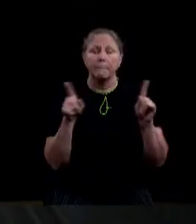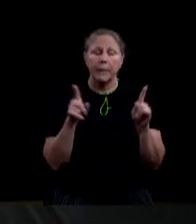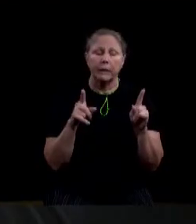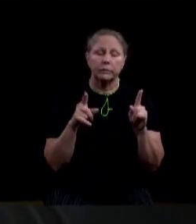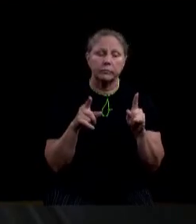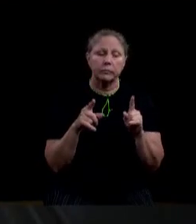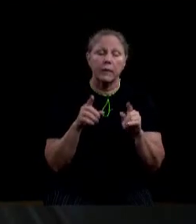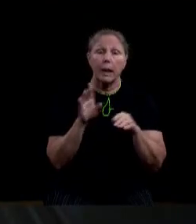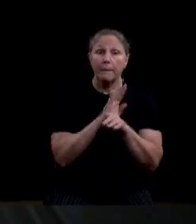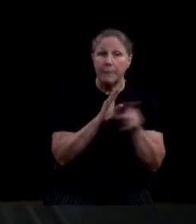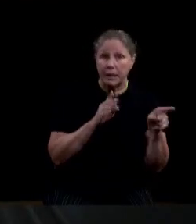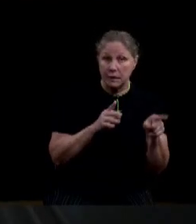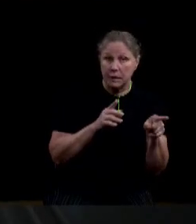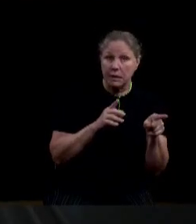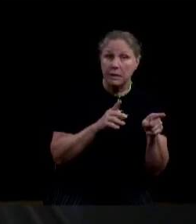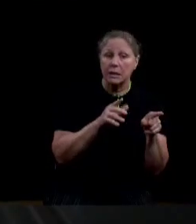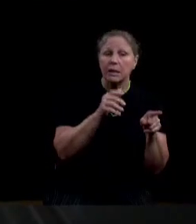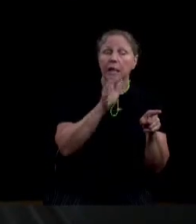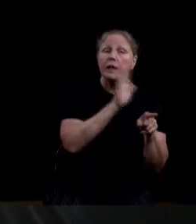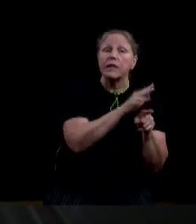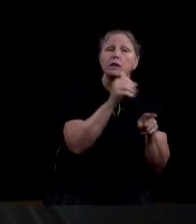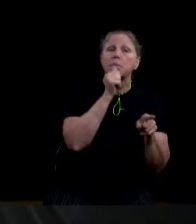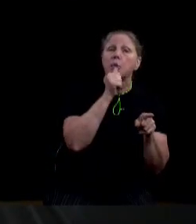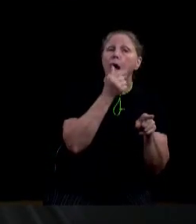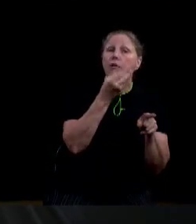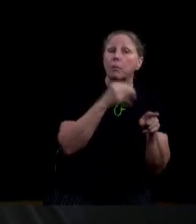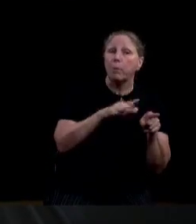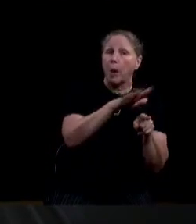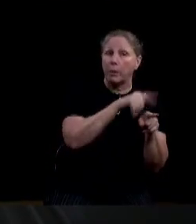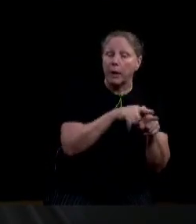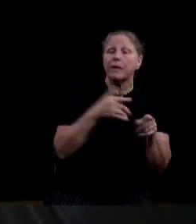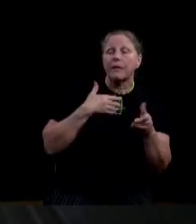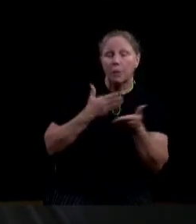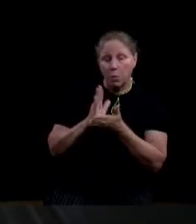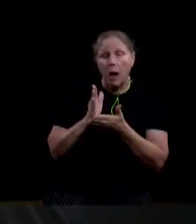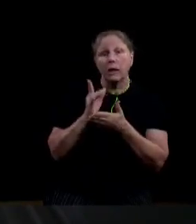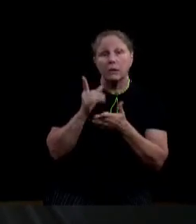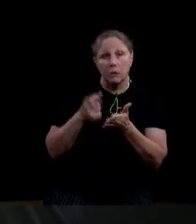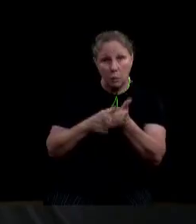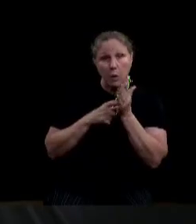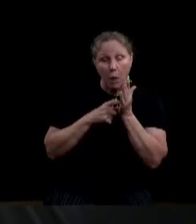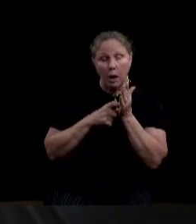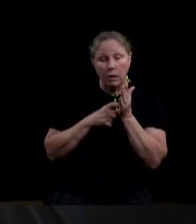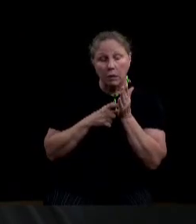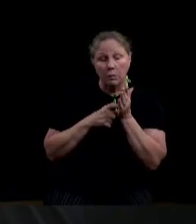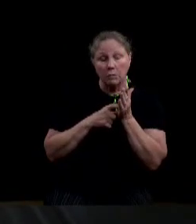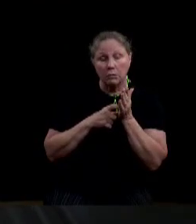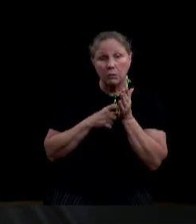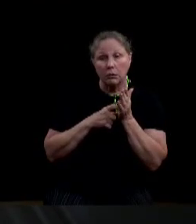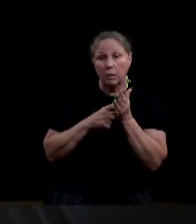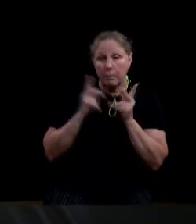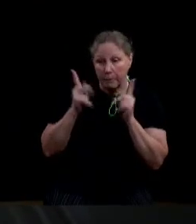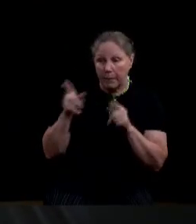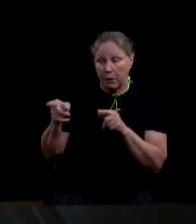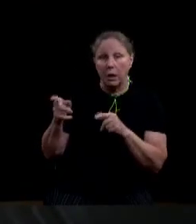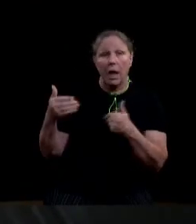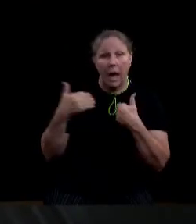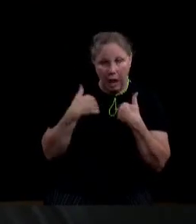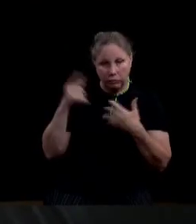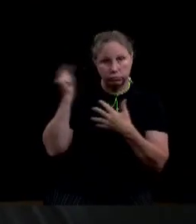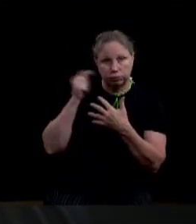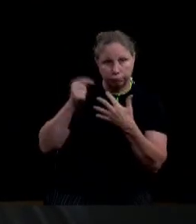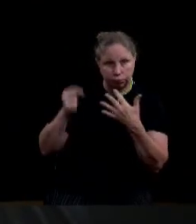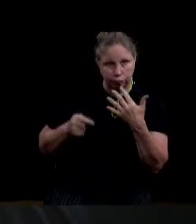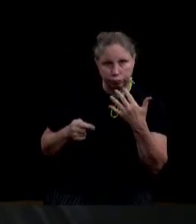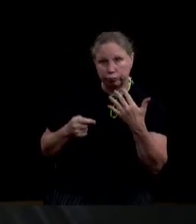right to require customers to do certain things. And in this particular case, in talking about wearing